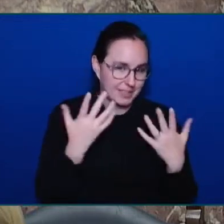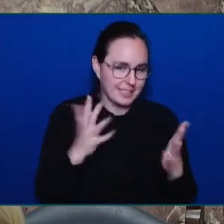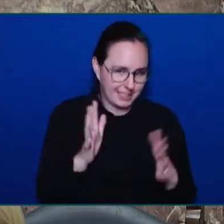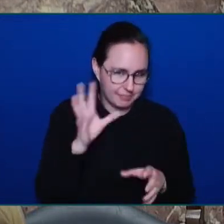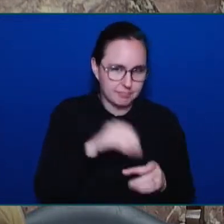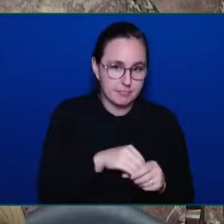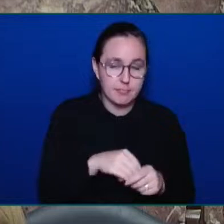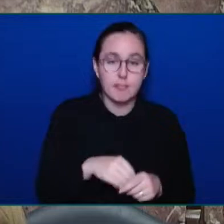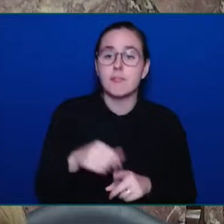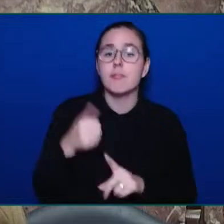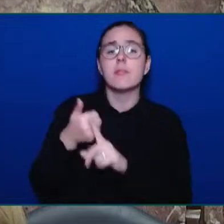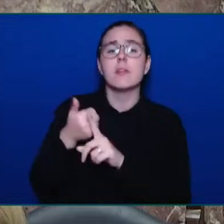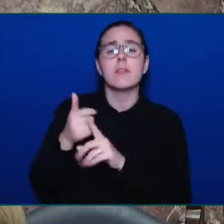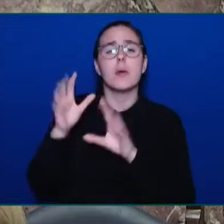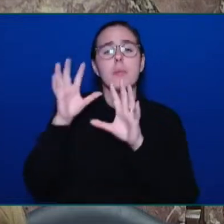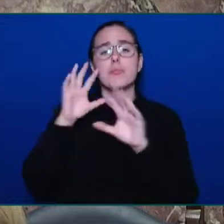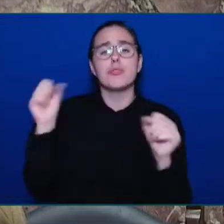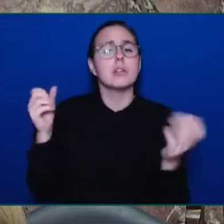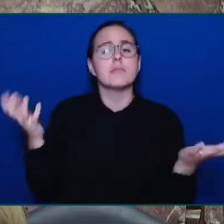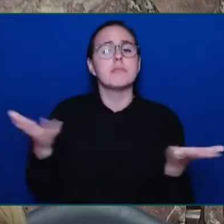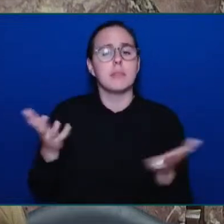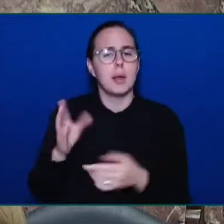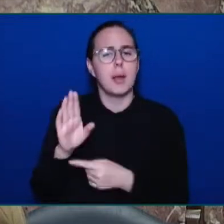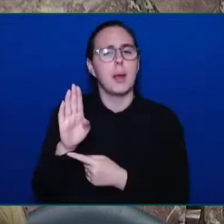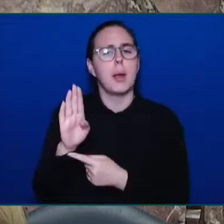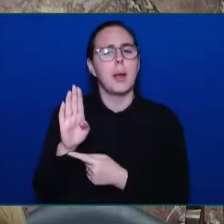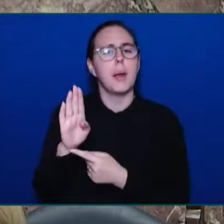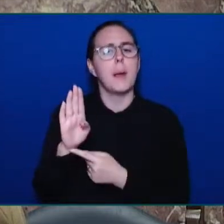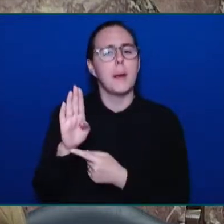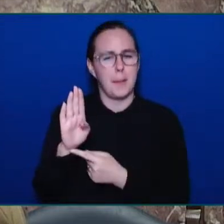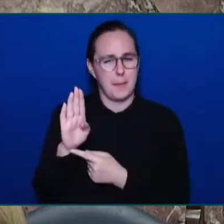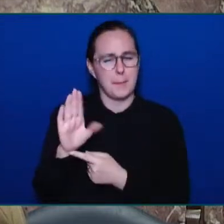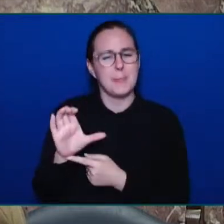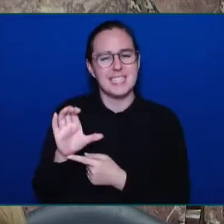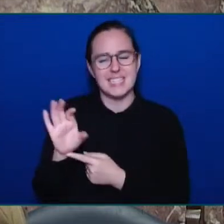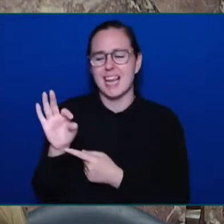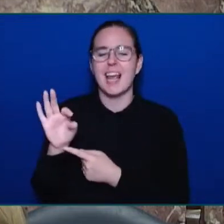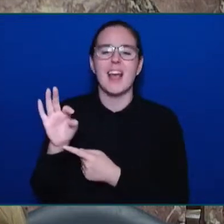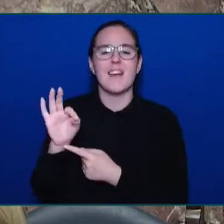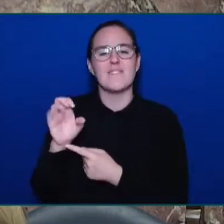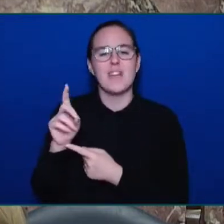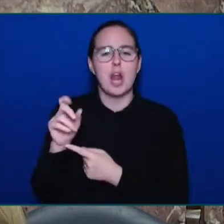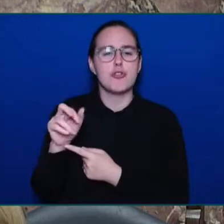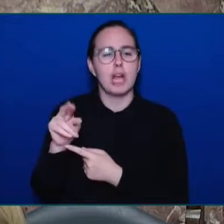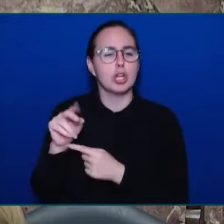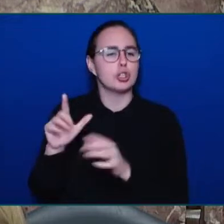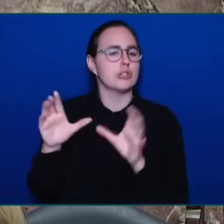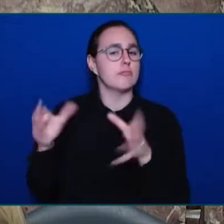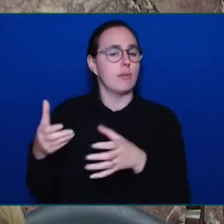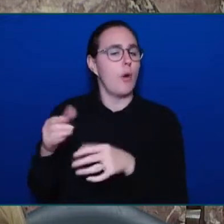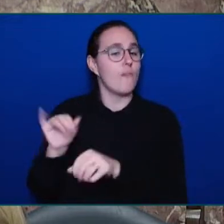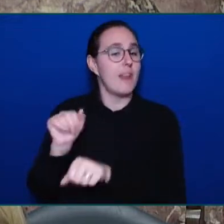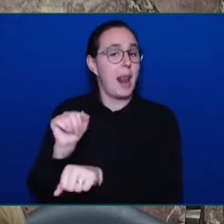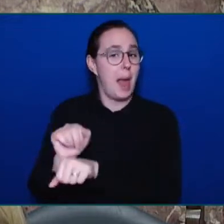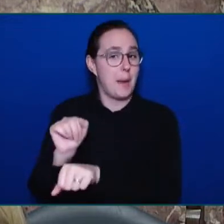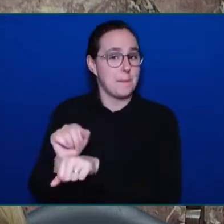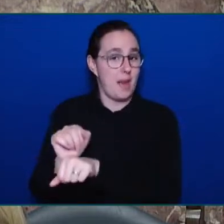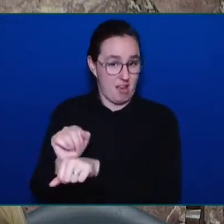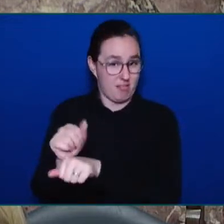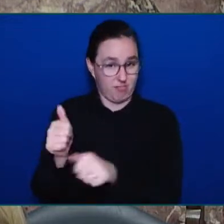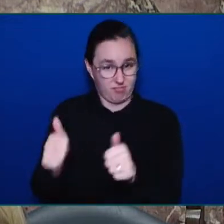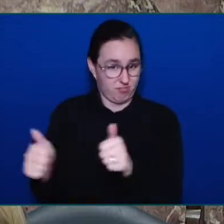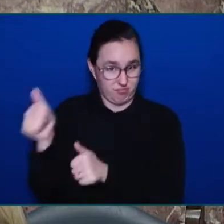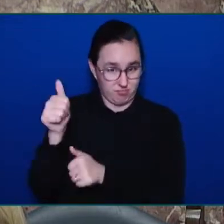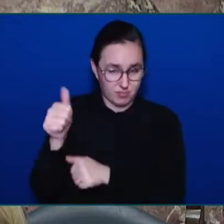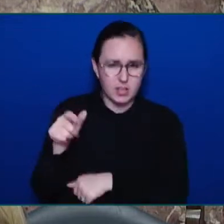of Labour, Suzanne is a fierce advocate. She is a fierce ally. She stands up for workers' rights, for human